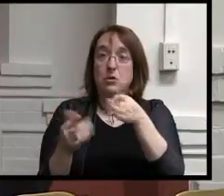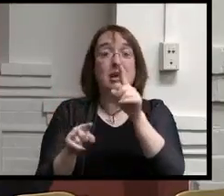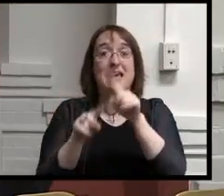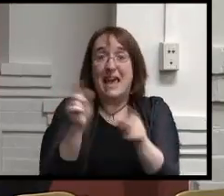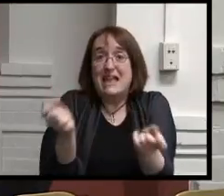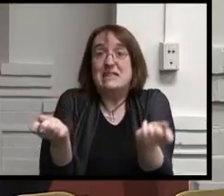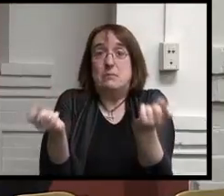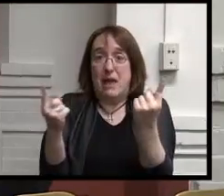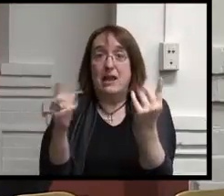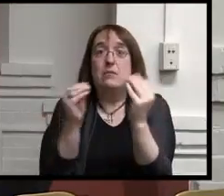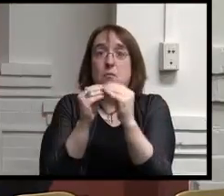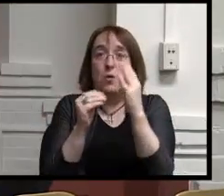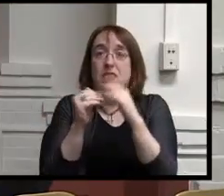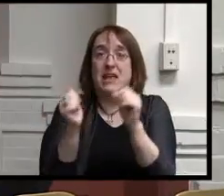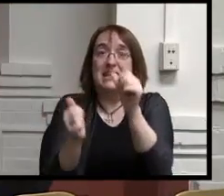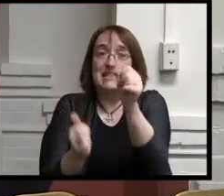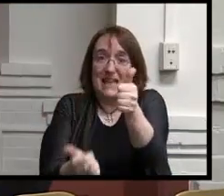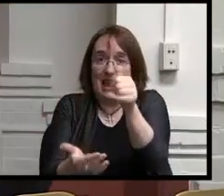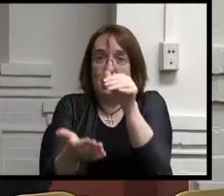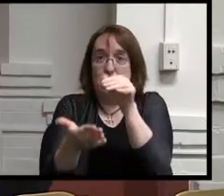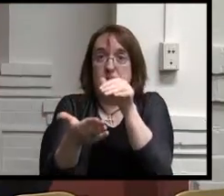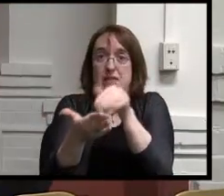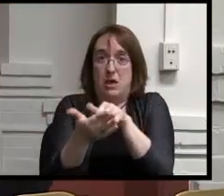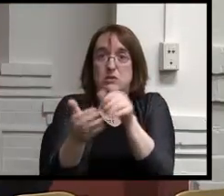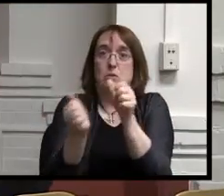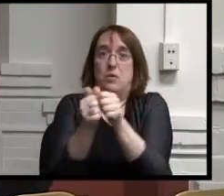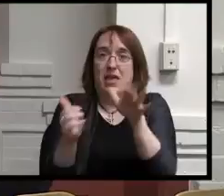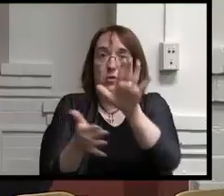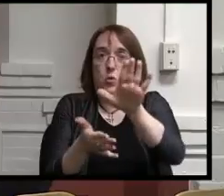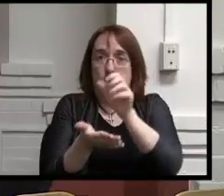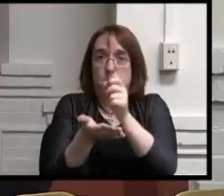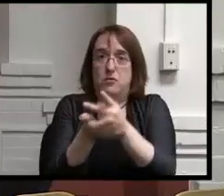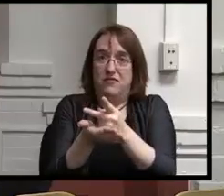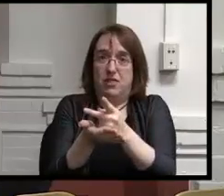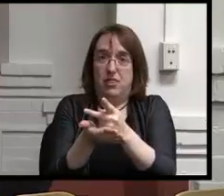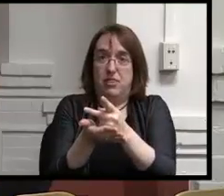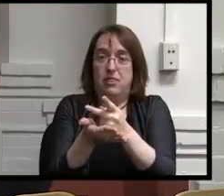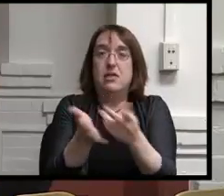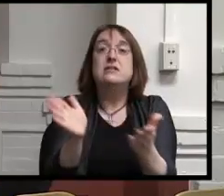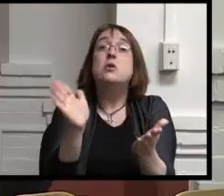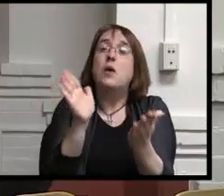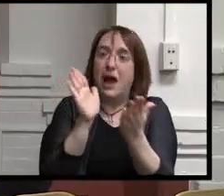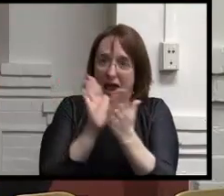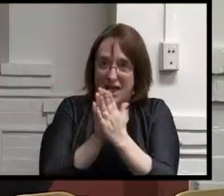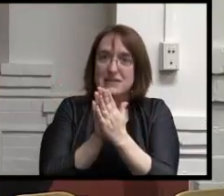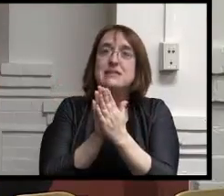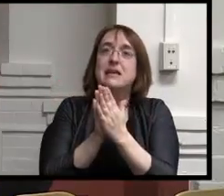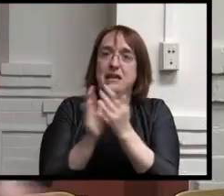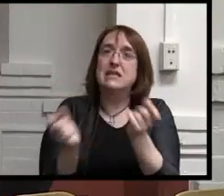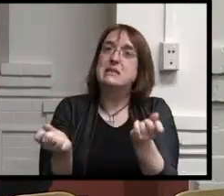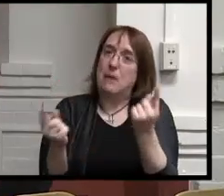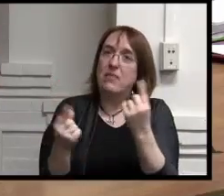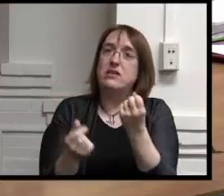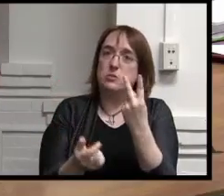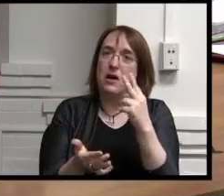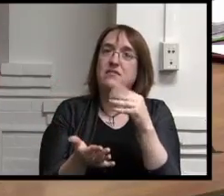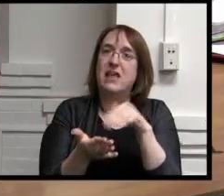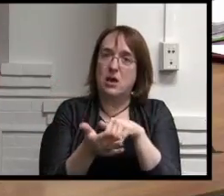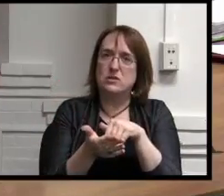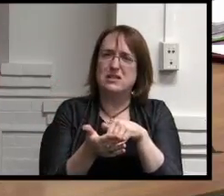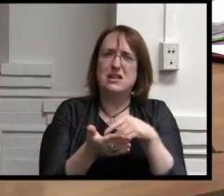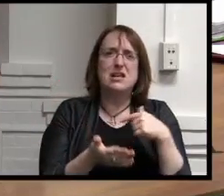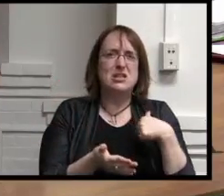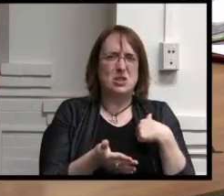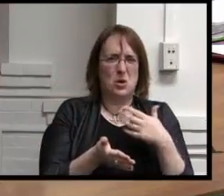spend any more than $10,000 without your approval on one single thing. We're asking you to spend that $12,000. So why aren't you just asking me